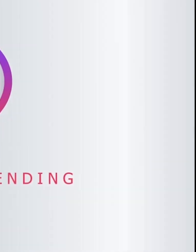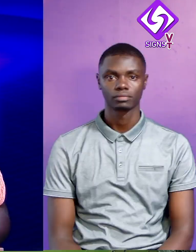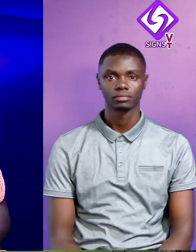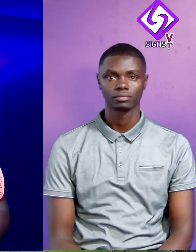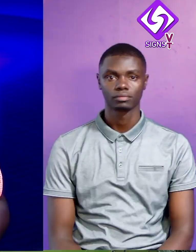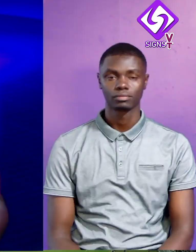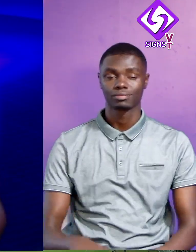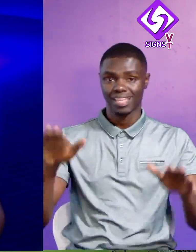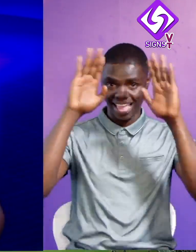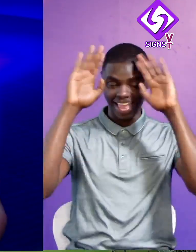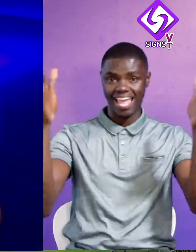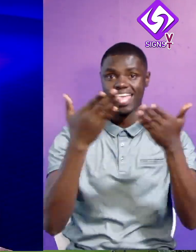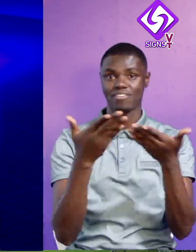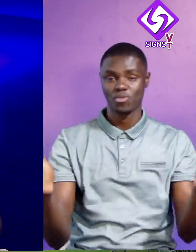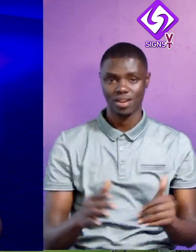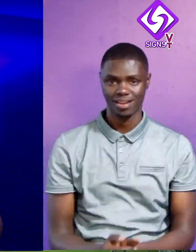Hello everyone.